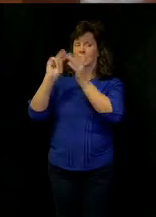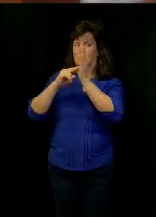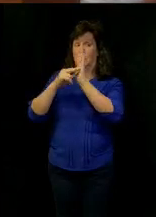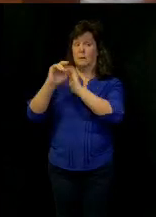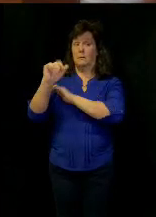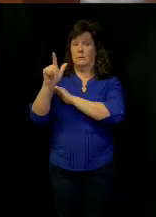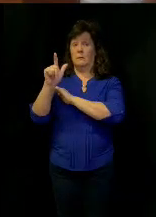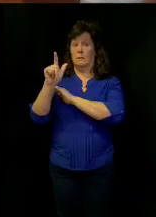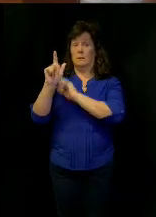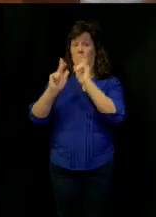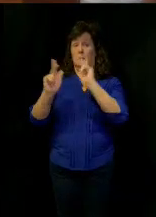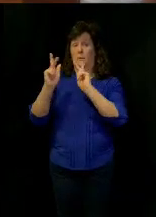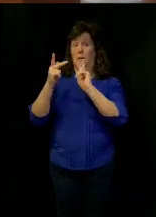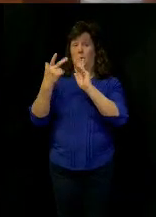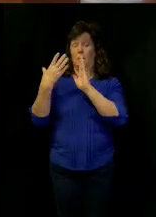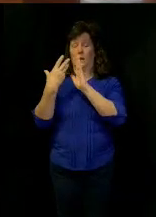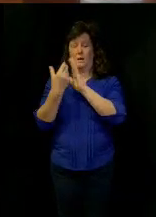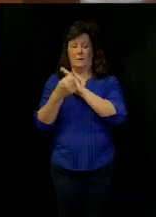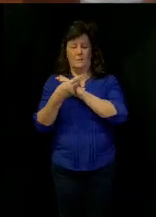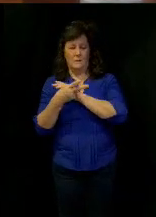People aren't going to hell. Listen.